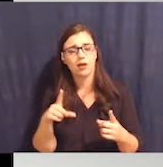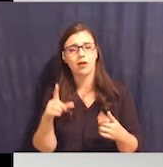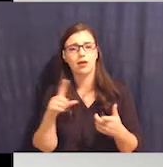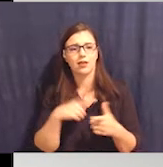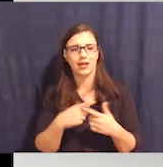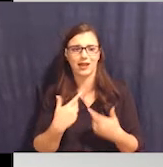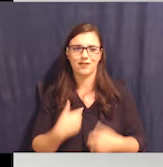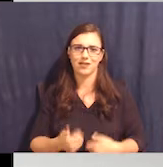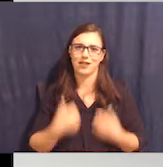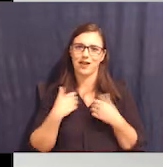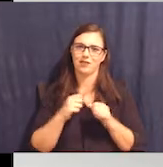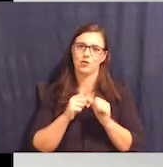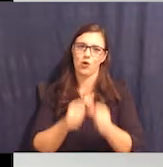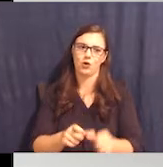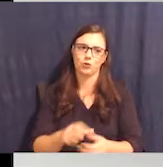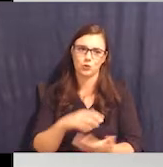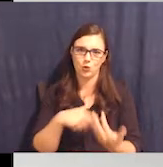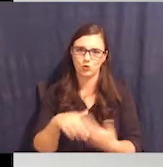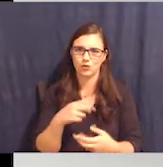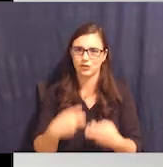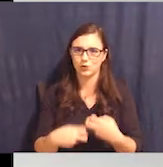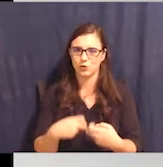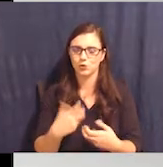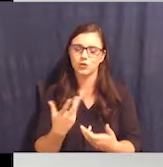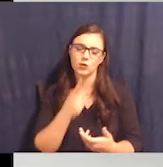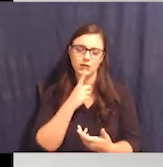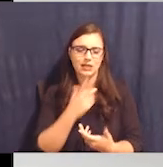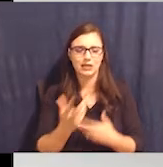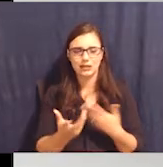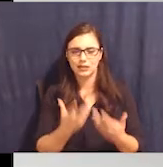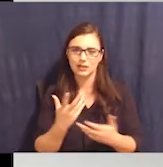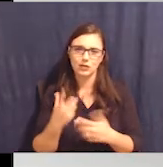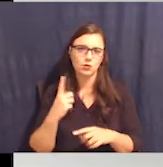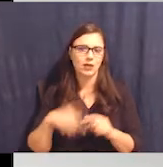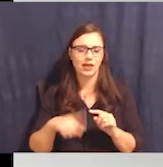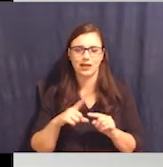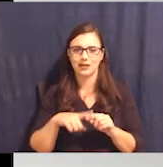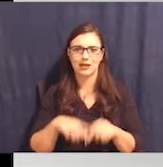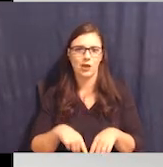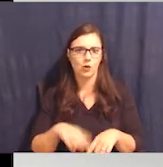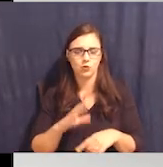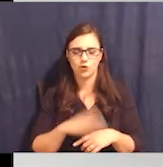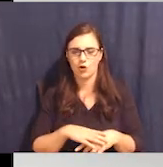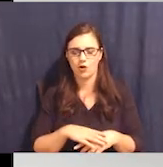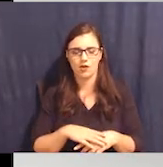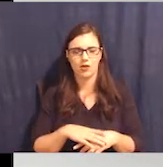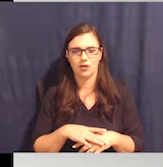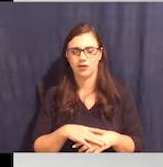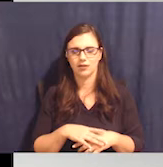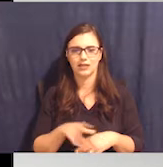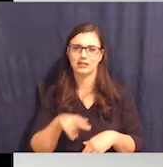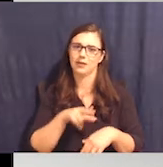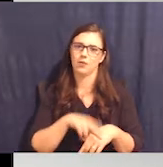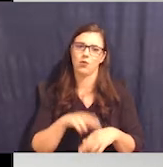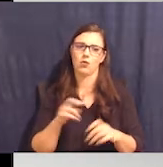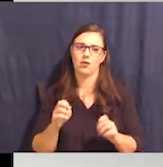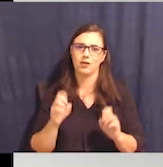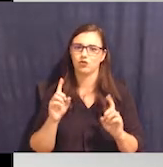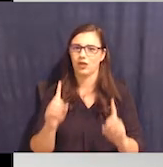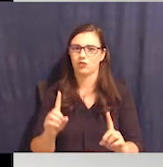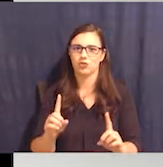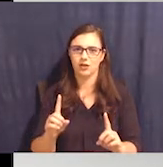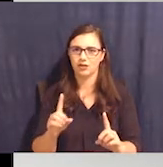but then they have lifelong social issues. So you really can't count on the